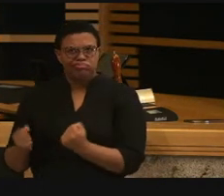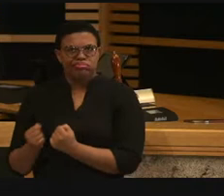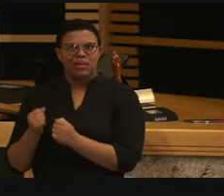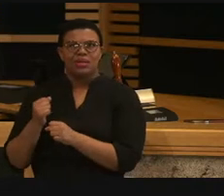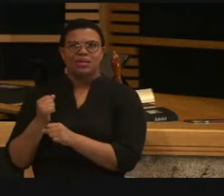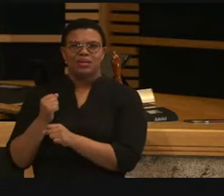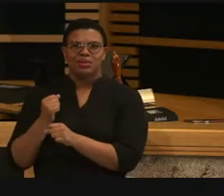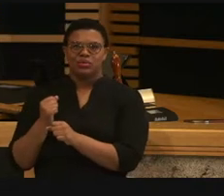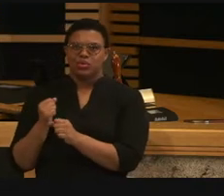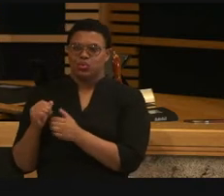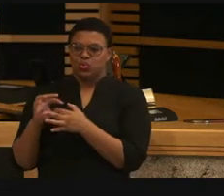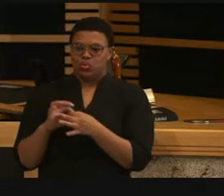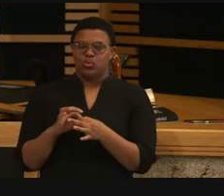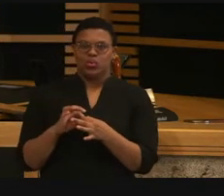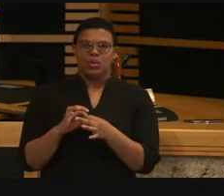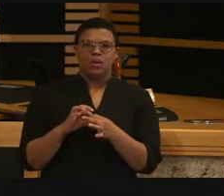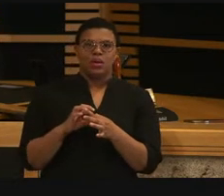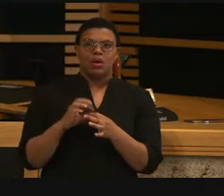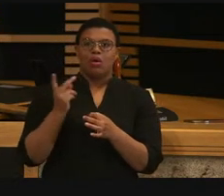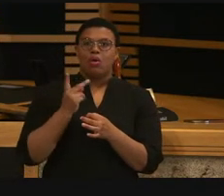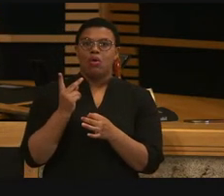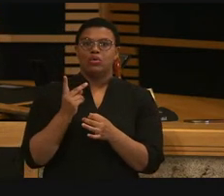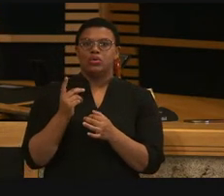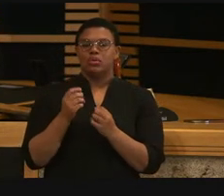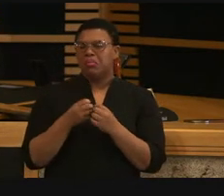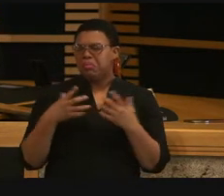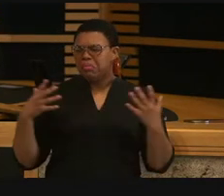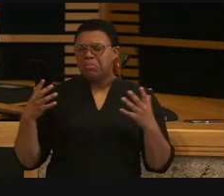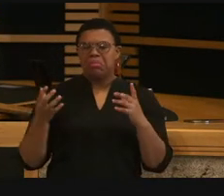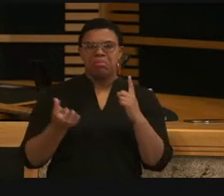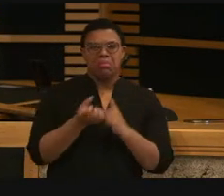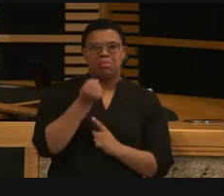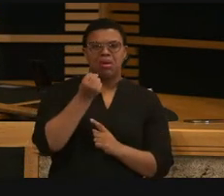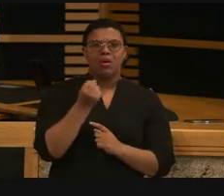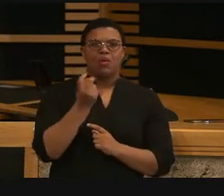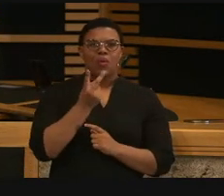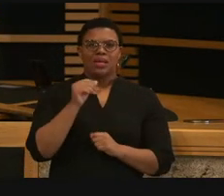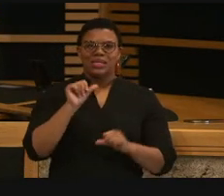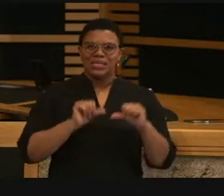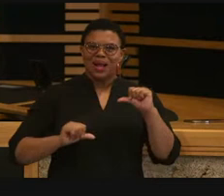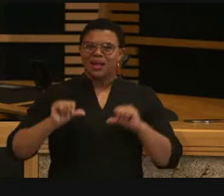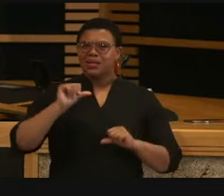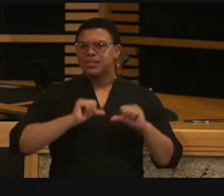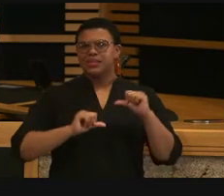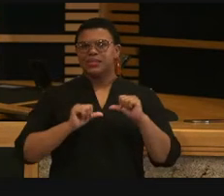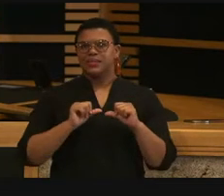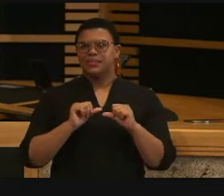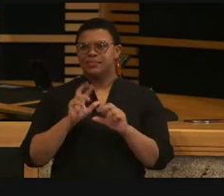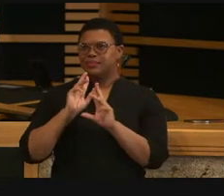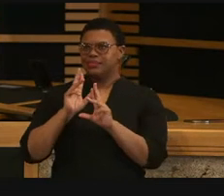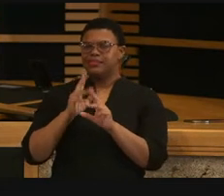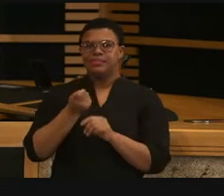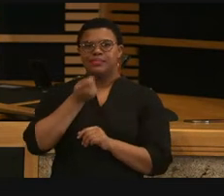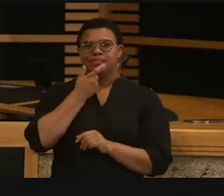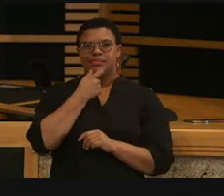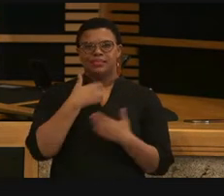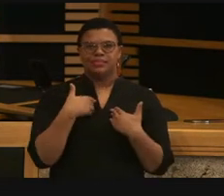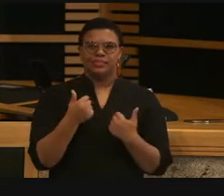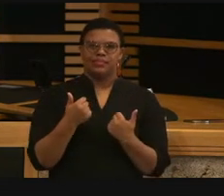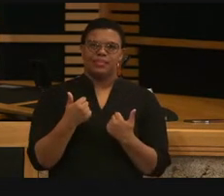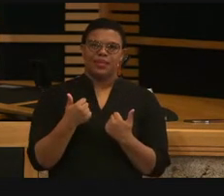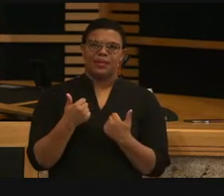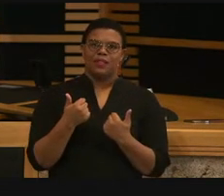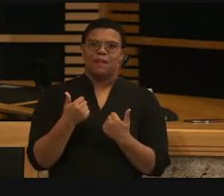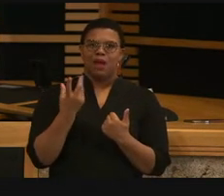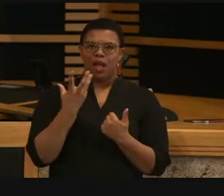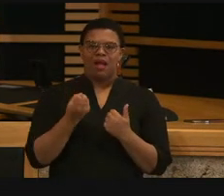pandemic, with many noticeable achievements such as scientific advances in TB treatment, policy reforms, and